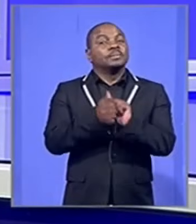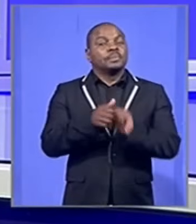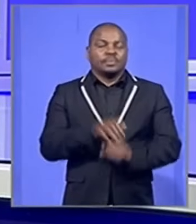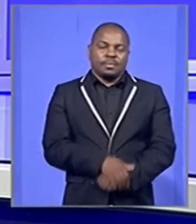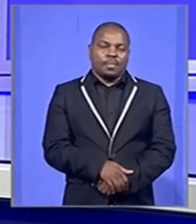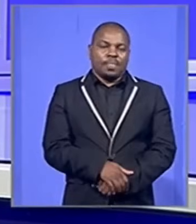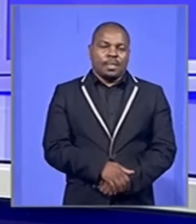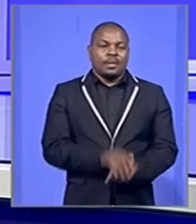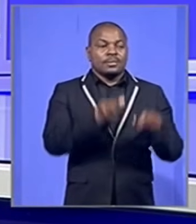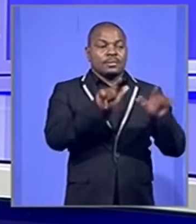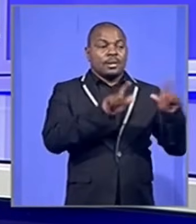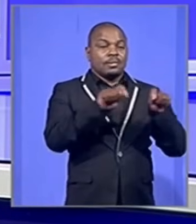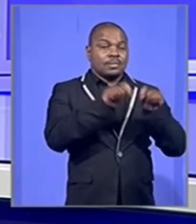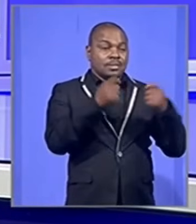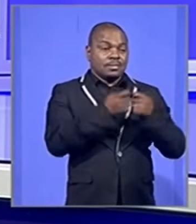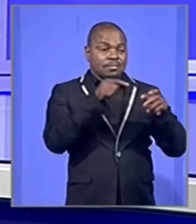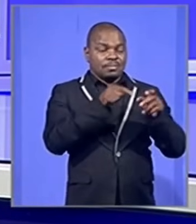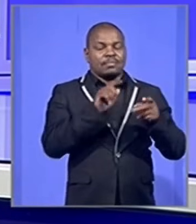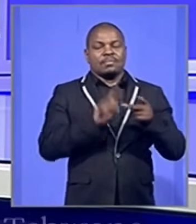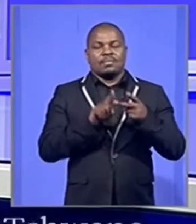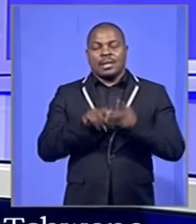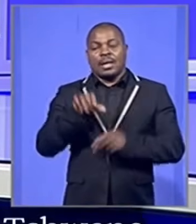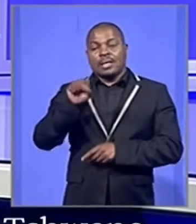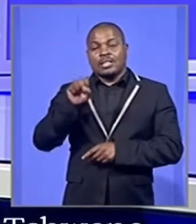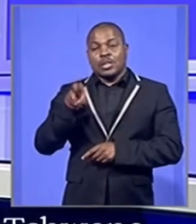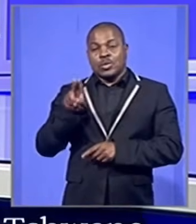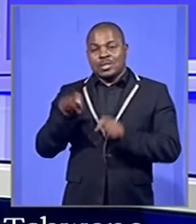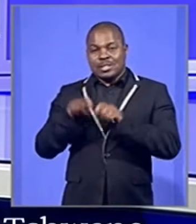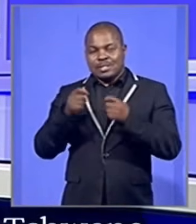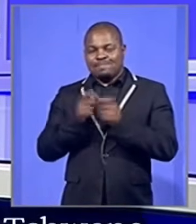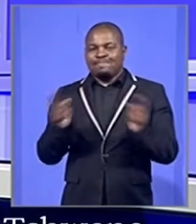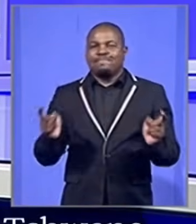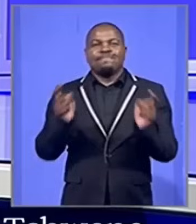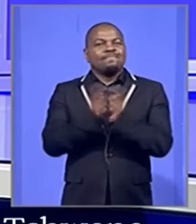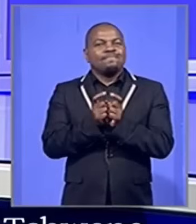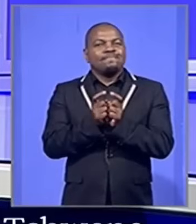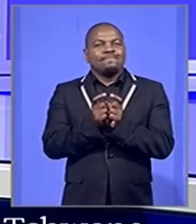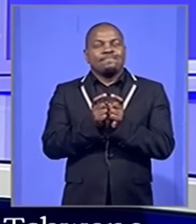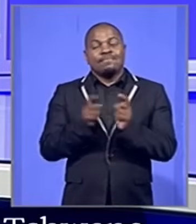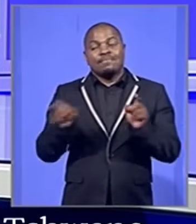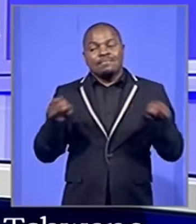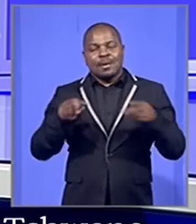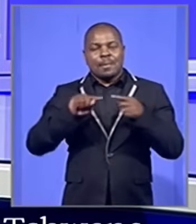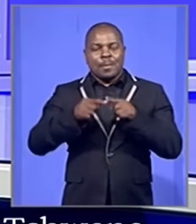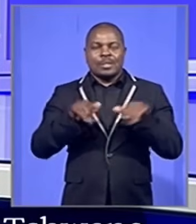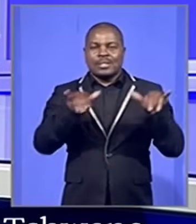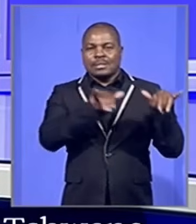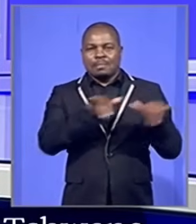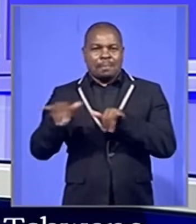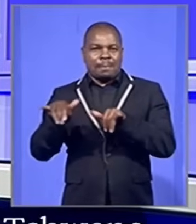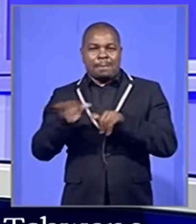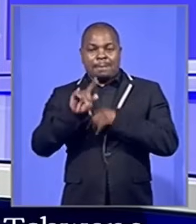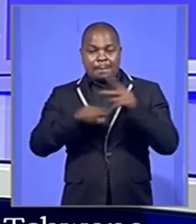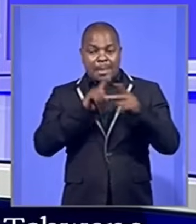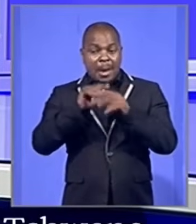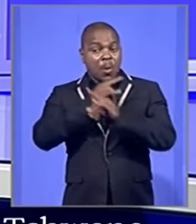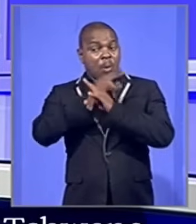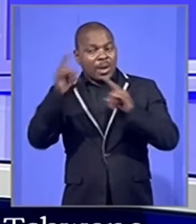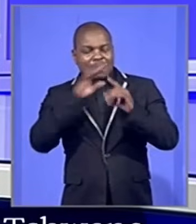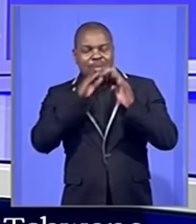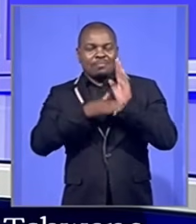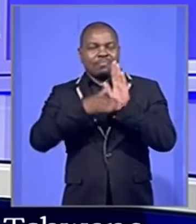Dipapading, Mamelodi Sundowns le SuperSport United di tla thulana ka dintlha tša go lekana fa o mofenyi a tla